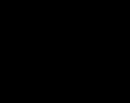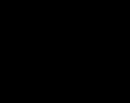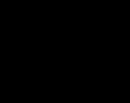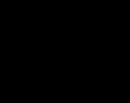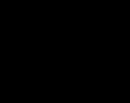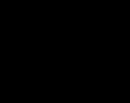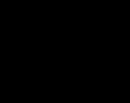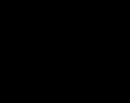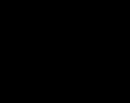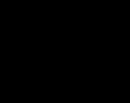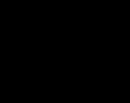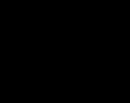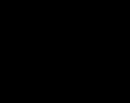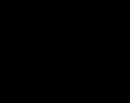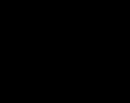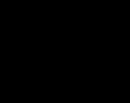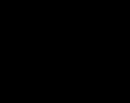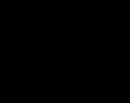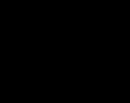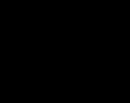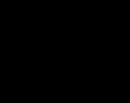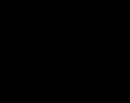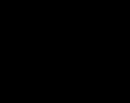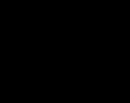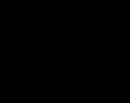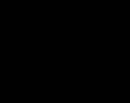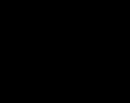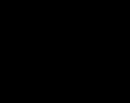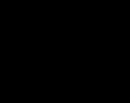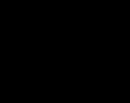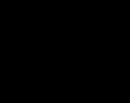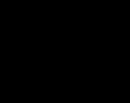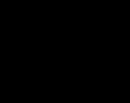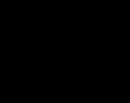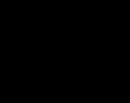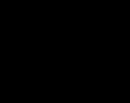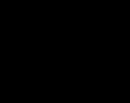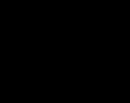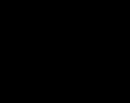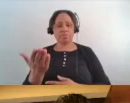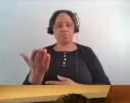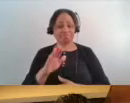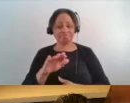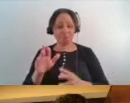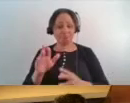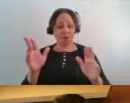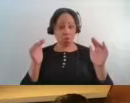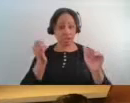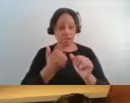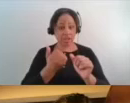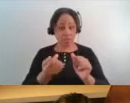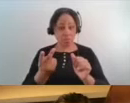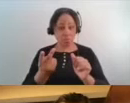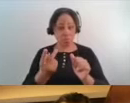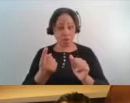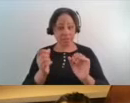and pancreas. So with that, let me turn it over to you. Thank you. Good morning, guys. Hopefully everybody can see me. I'm going to just